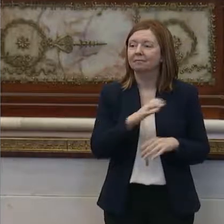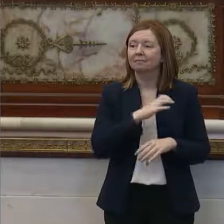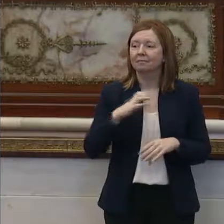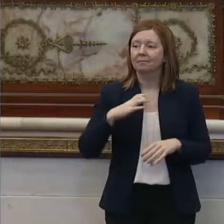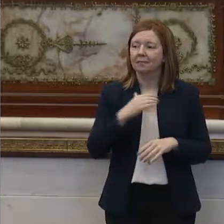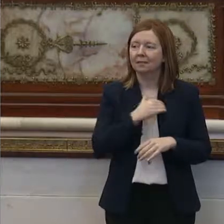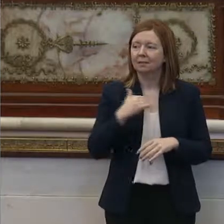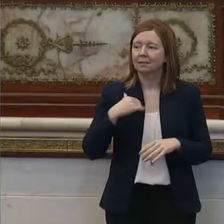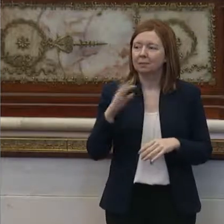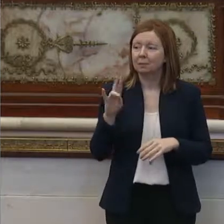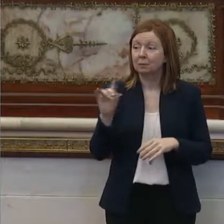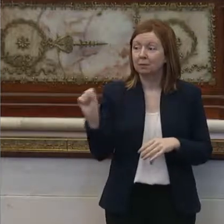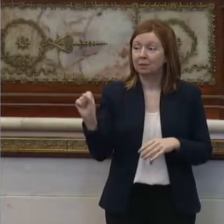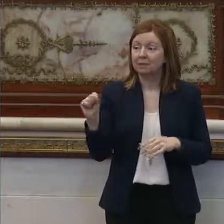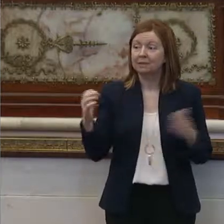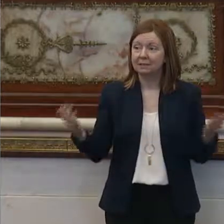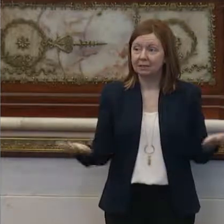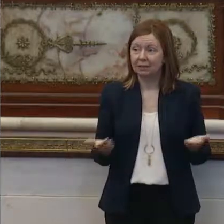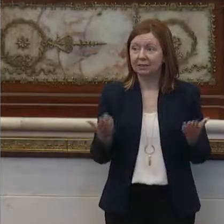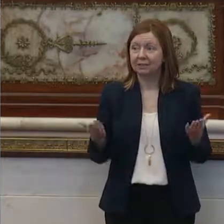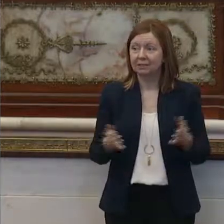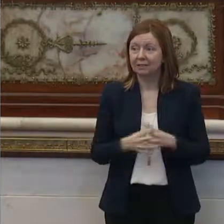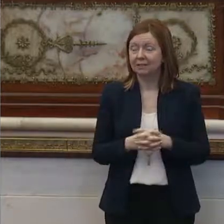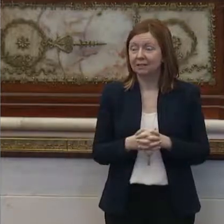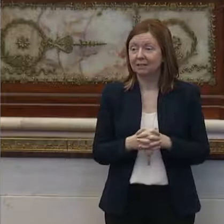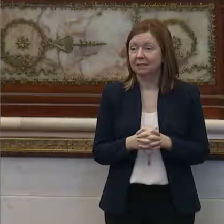Councilmember Brooks, here,